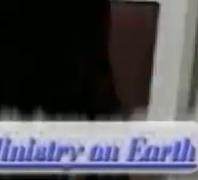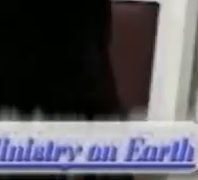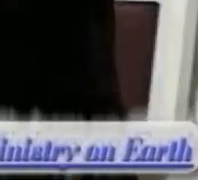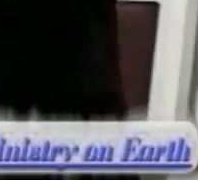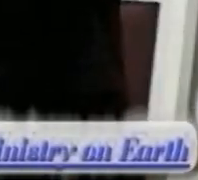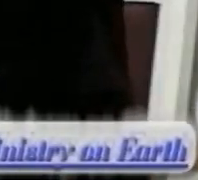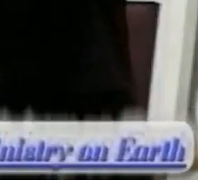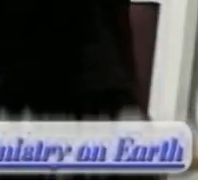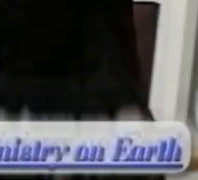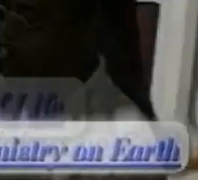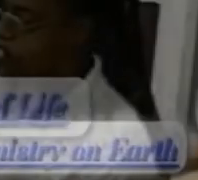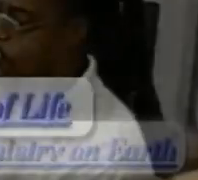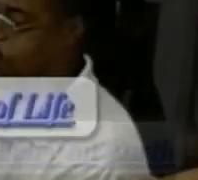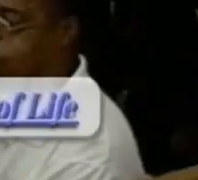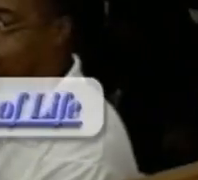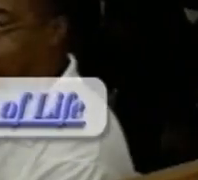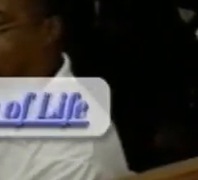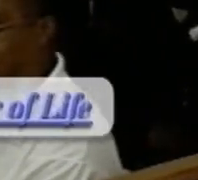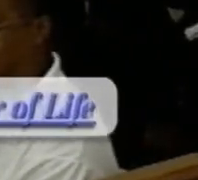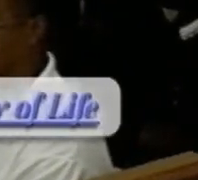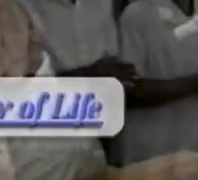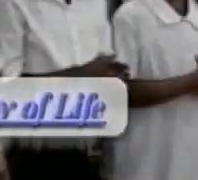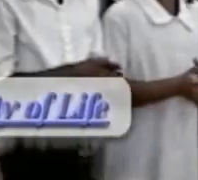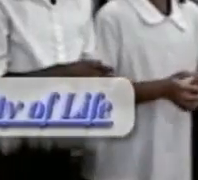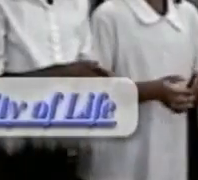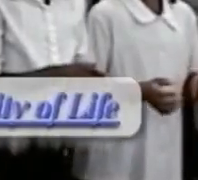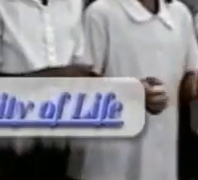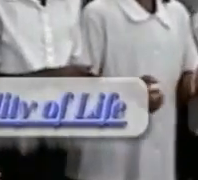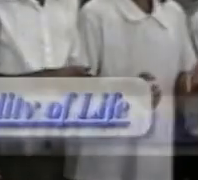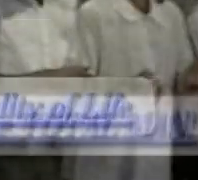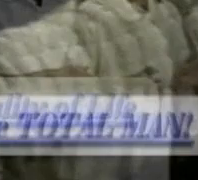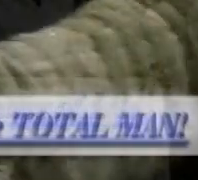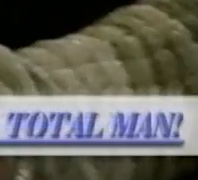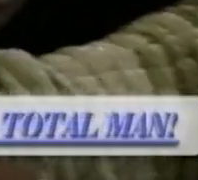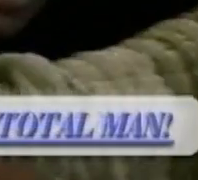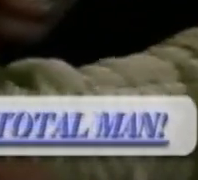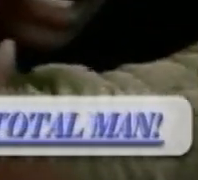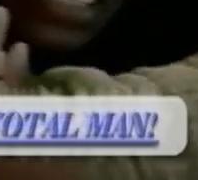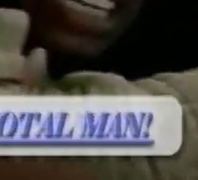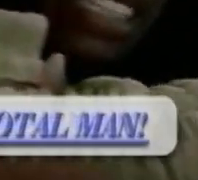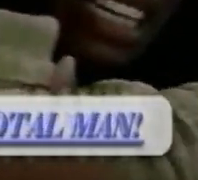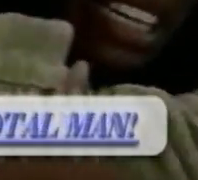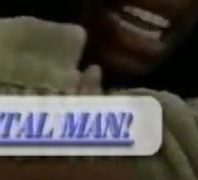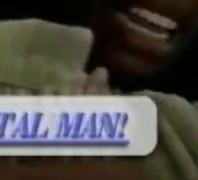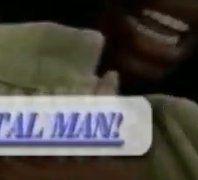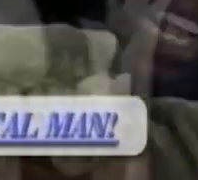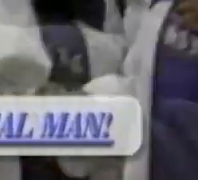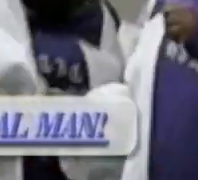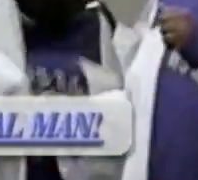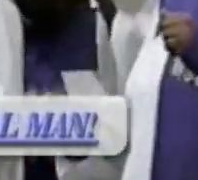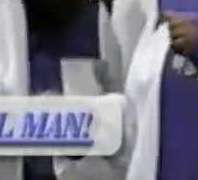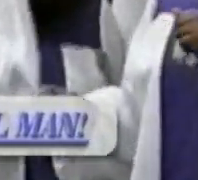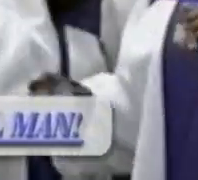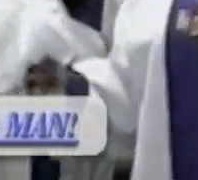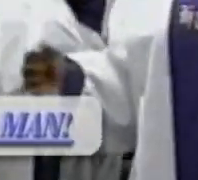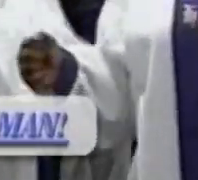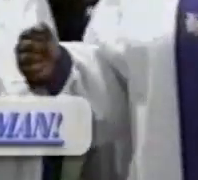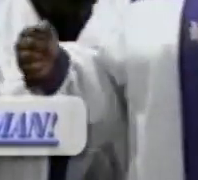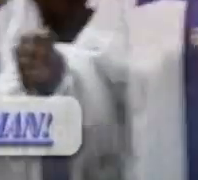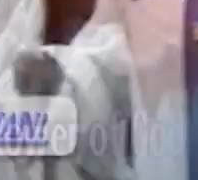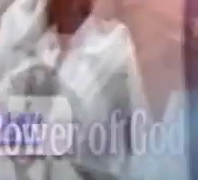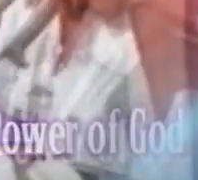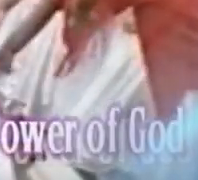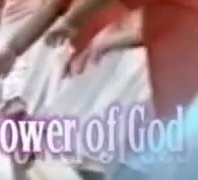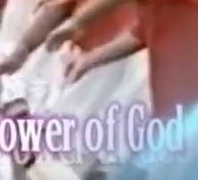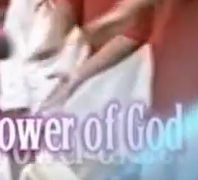Christ's ministry on earth, to improve their quality of life, to be a ministry to the total man.